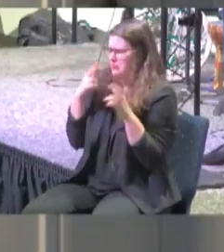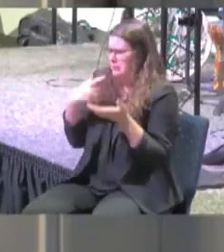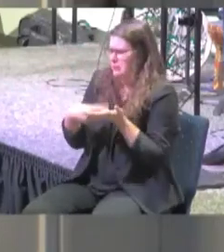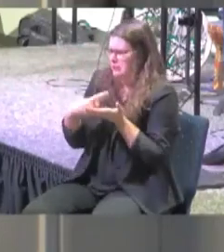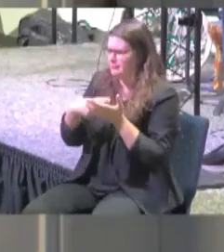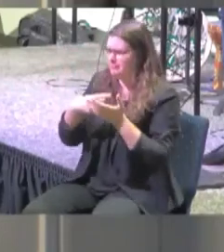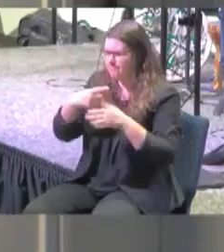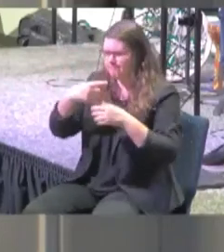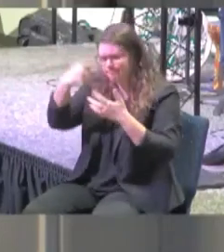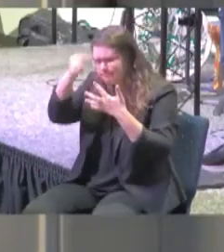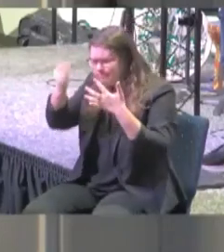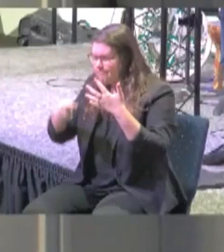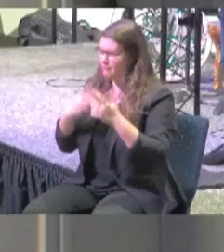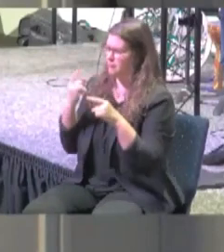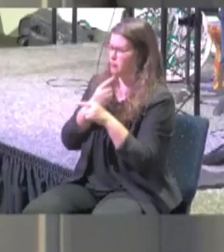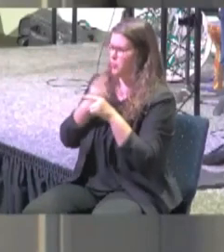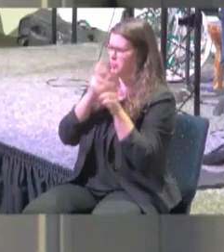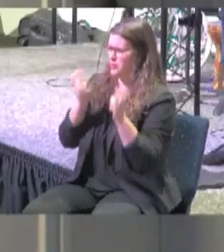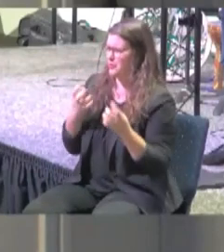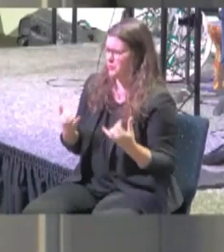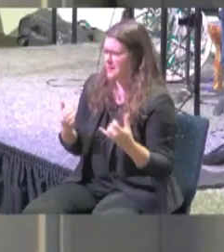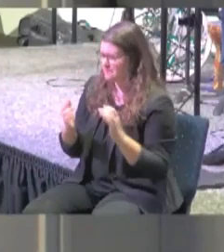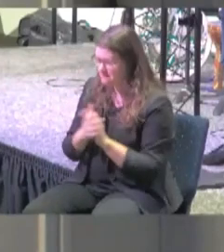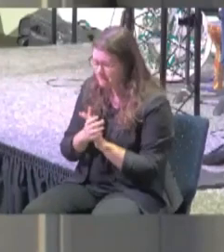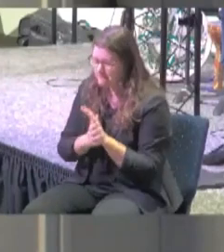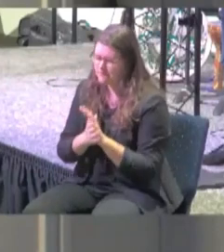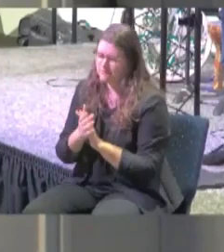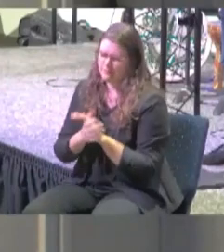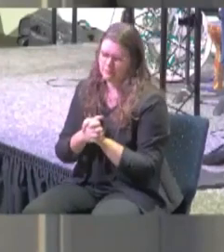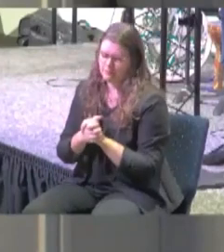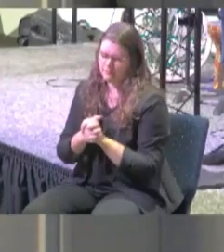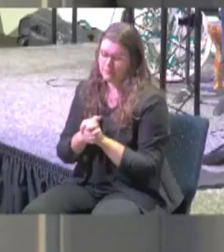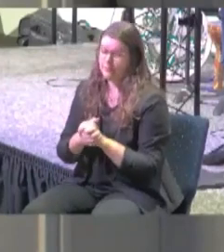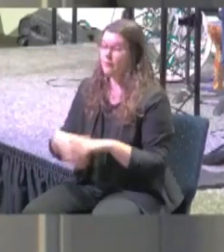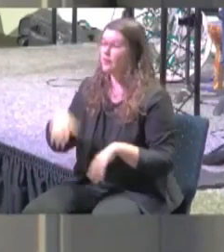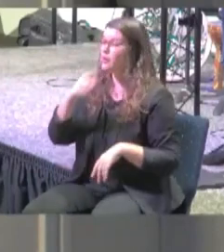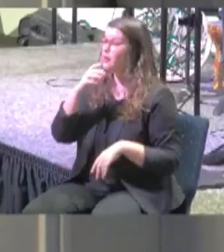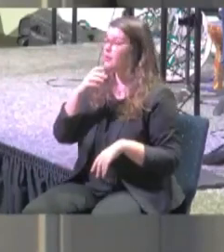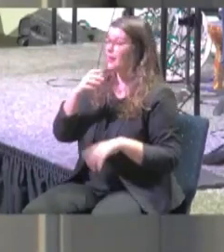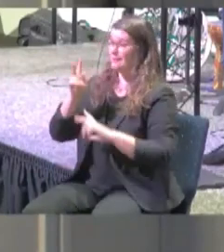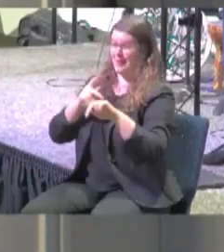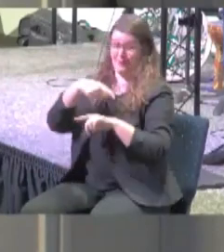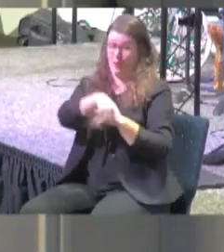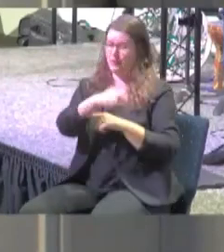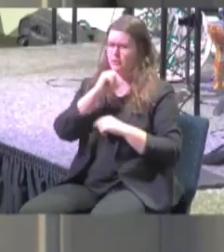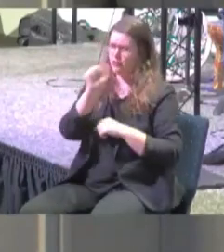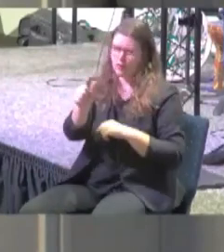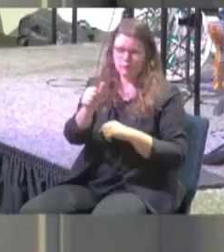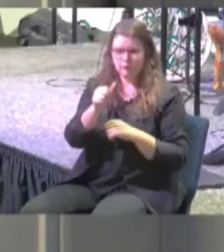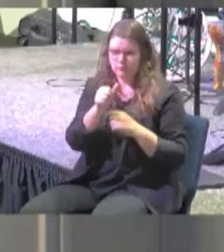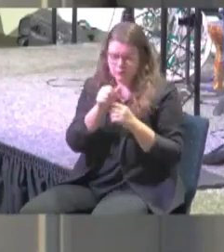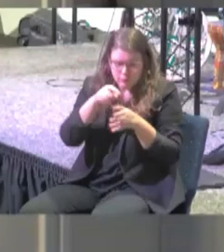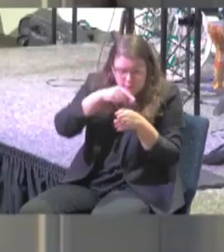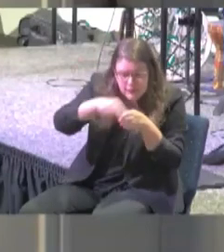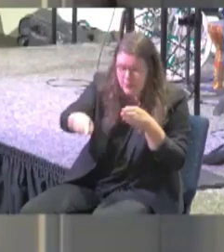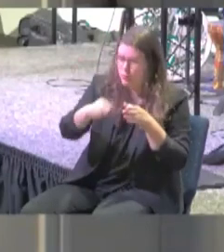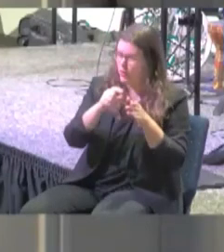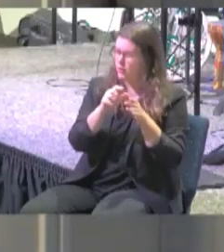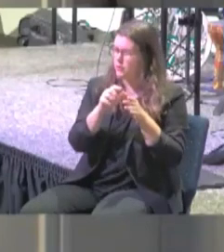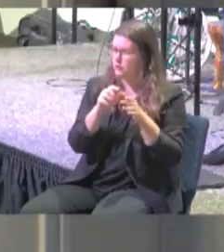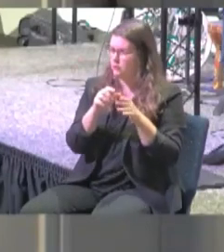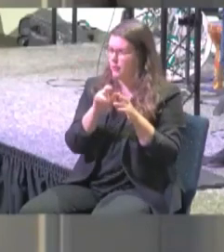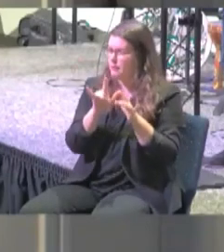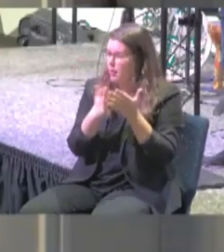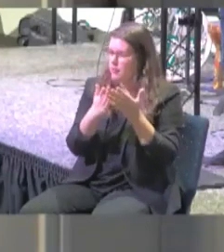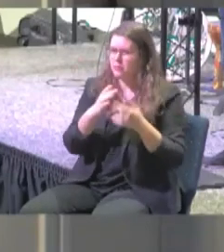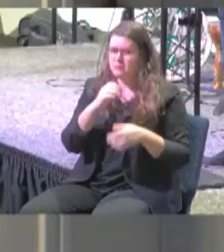things for you today. Most non-specialist Bible users have an opinion on what constitutes a